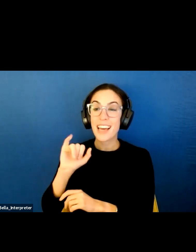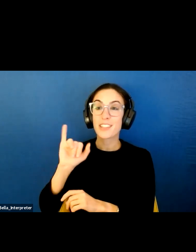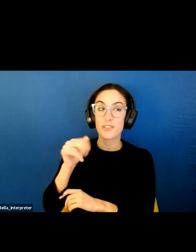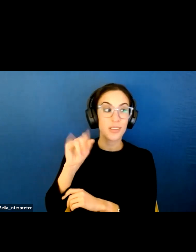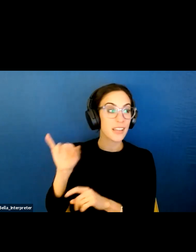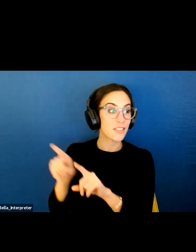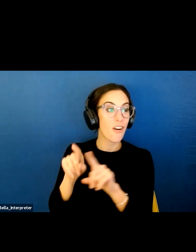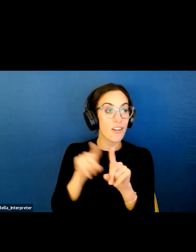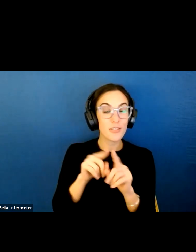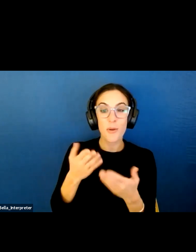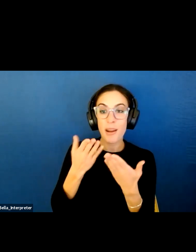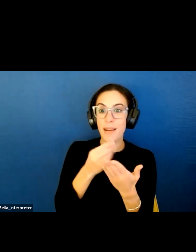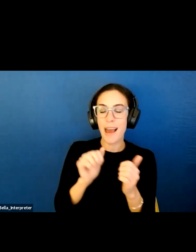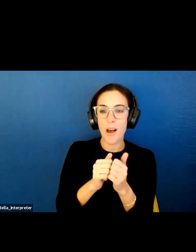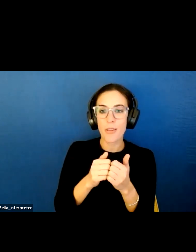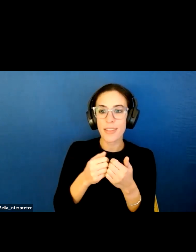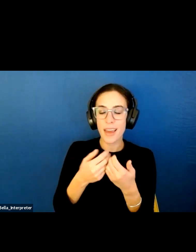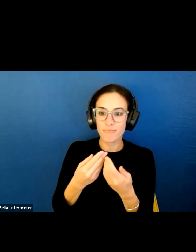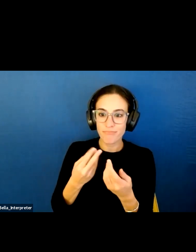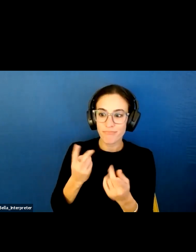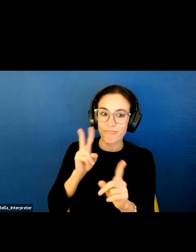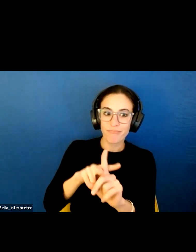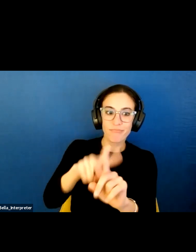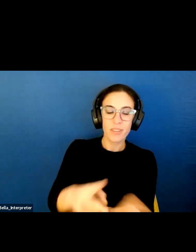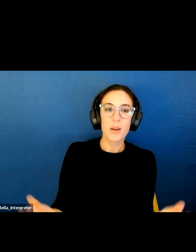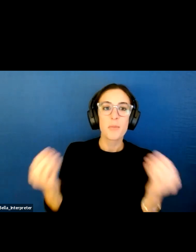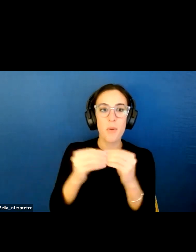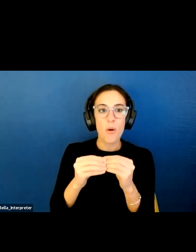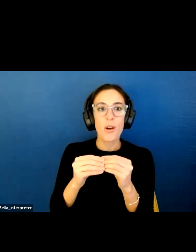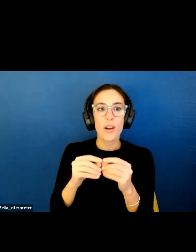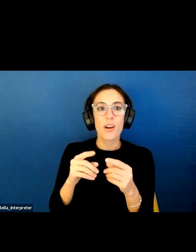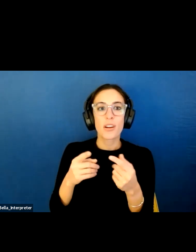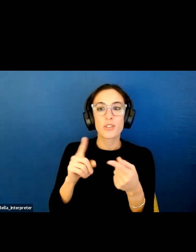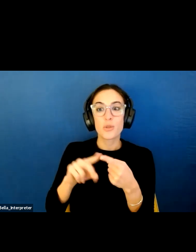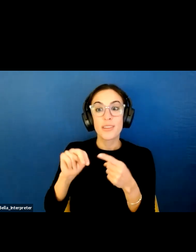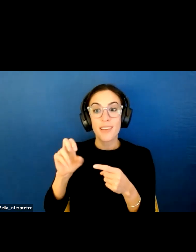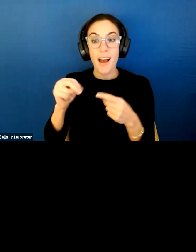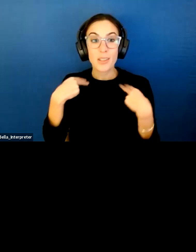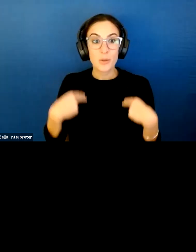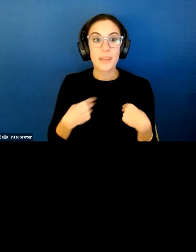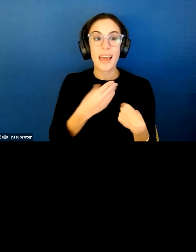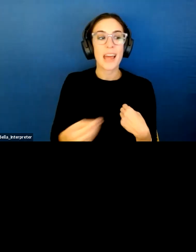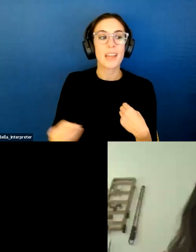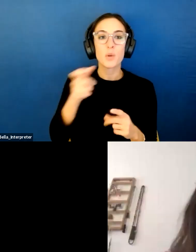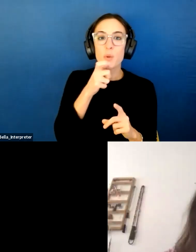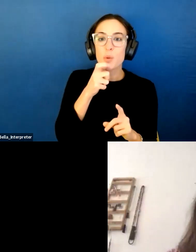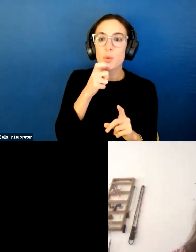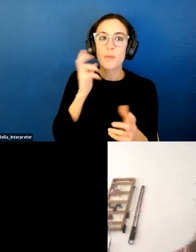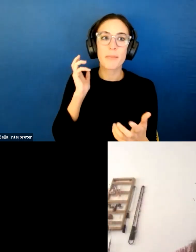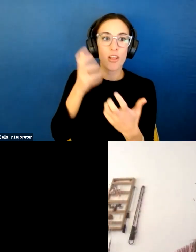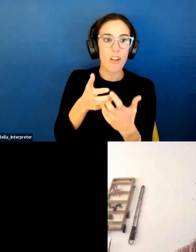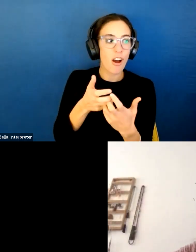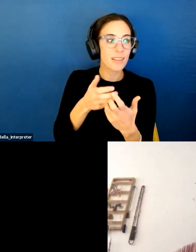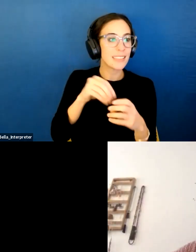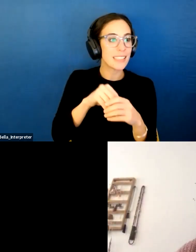how they expand beyond the non-human, and more specifically, how they expand to just who belongs in